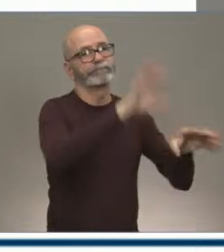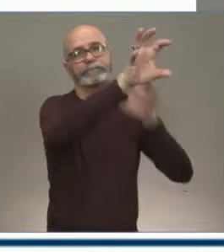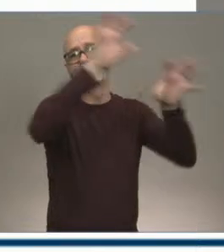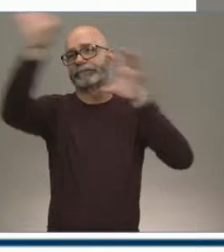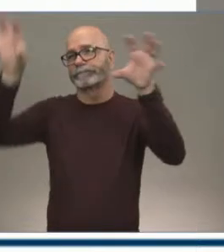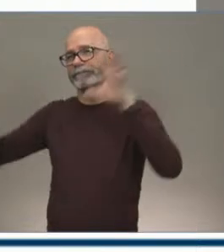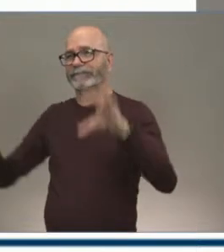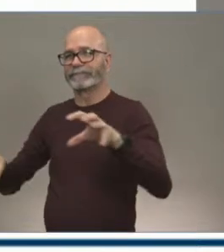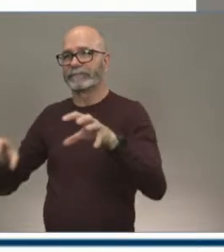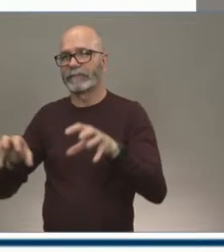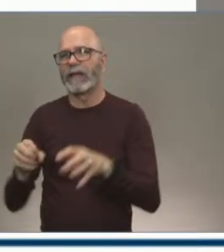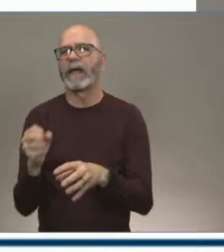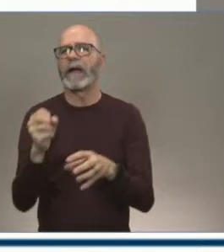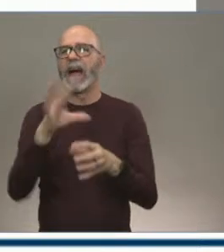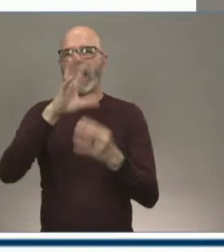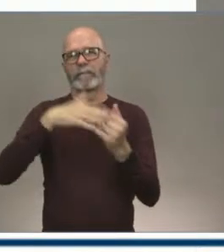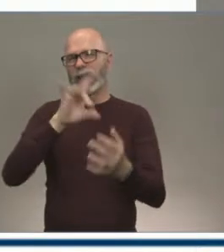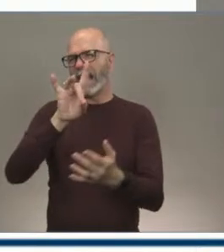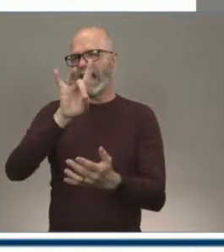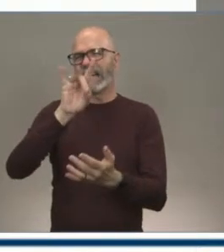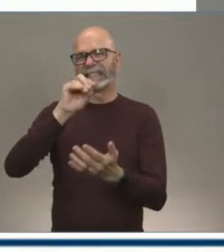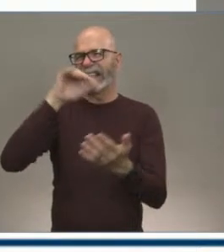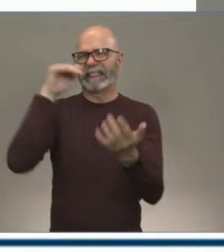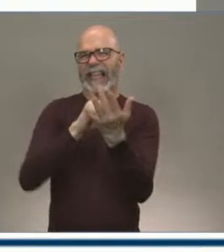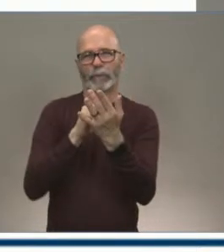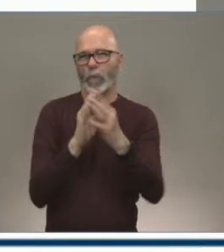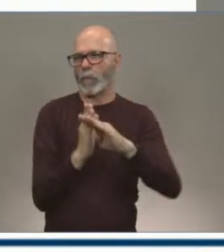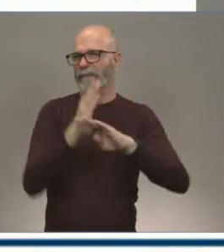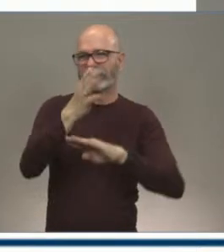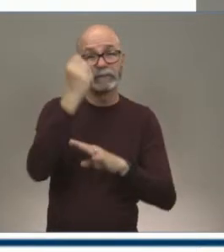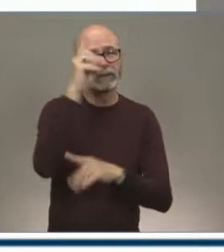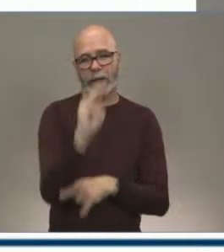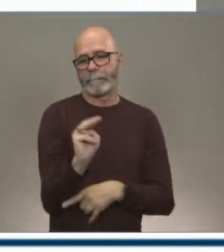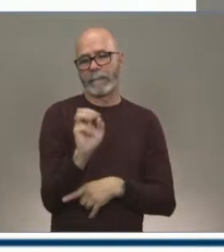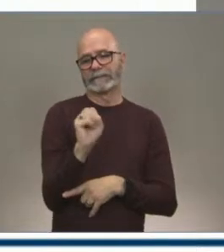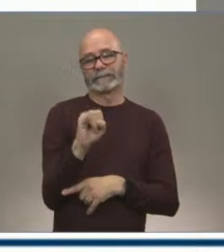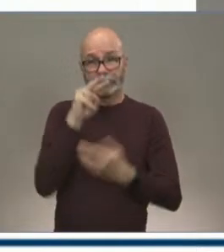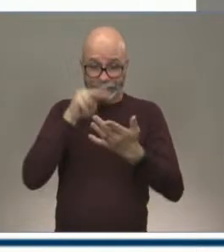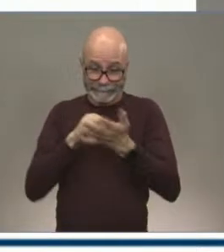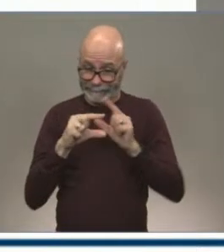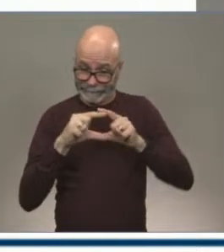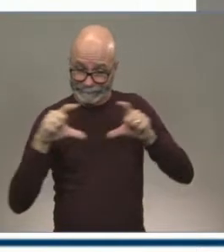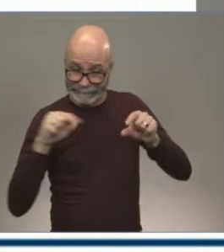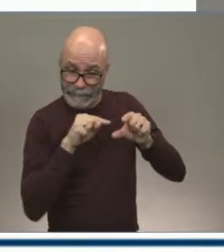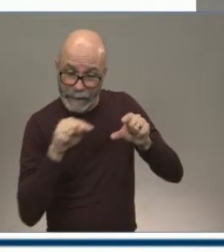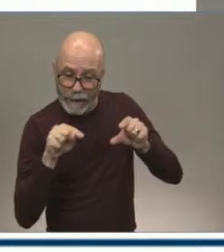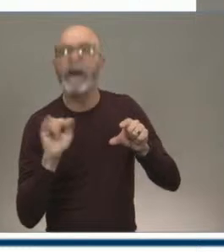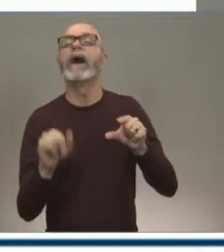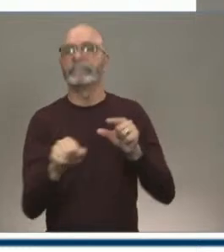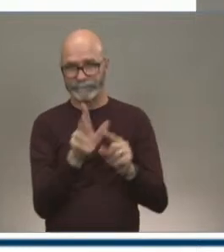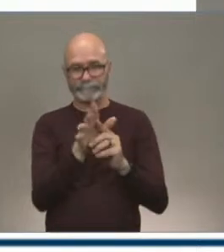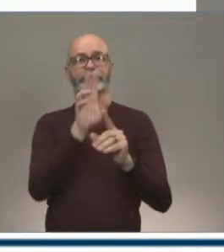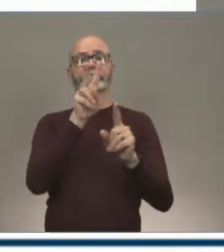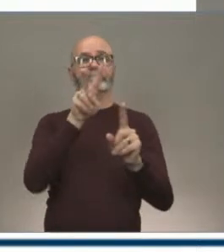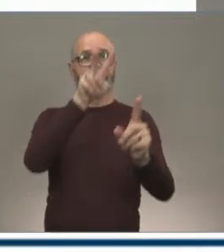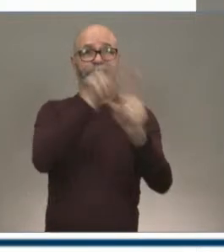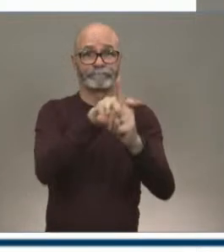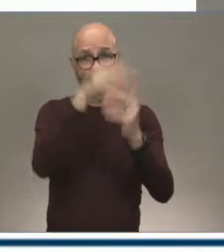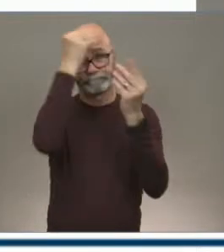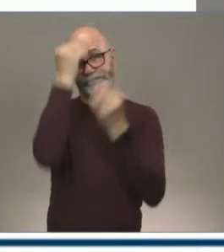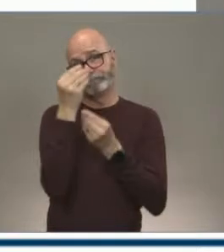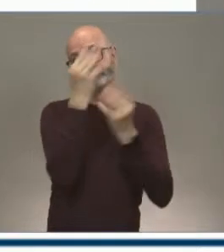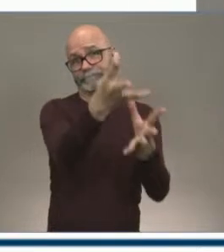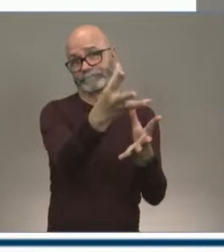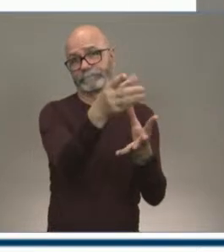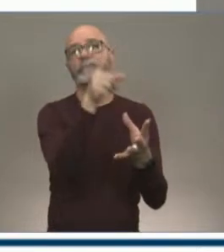Scotians will receive a letter from MSI advising them that they are eligible to receive the COVID vaccine. And this letter will